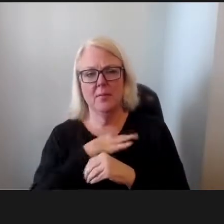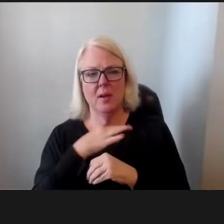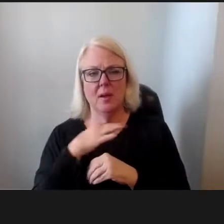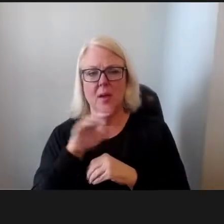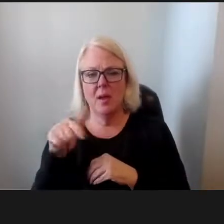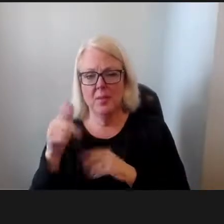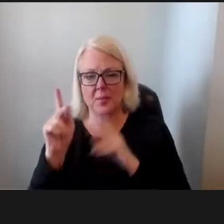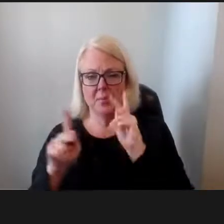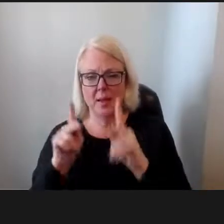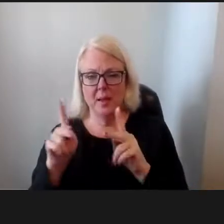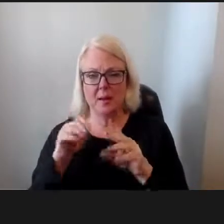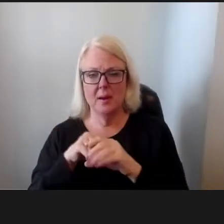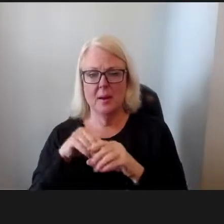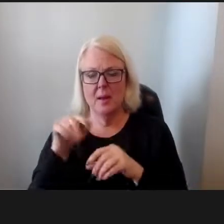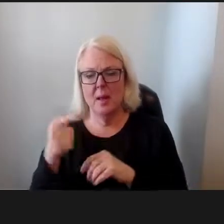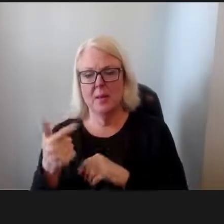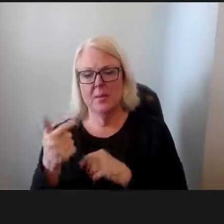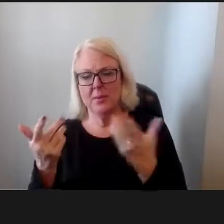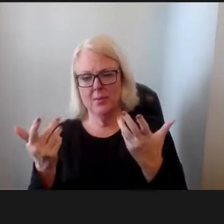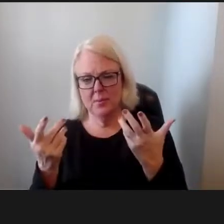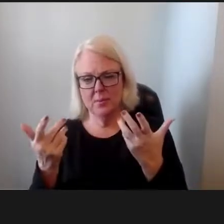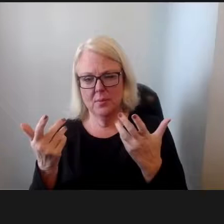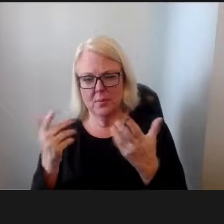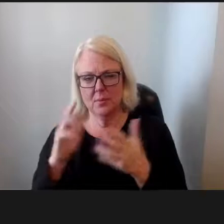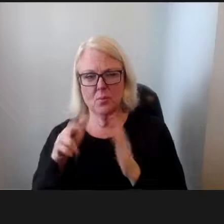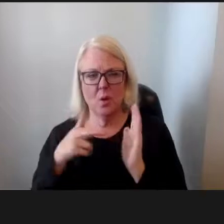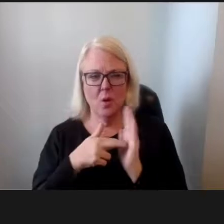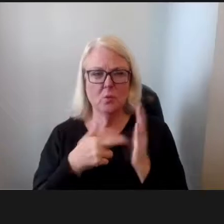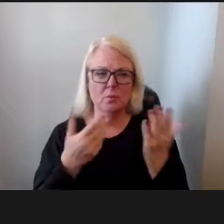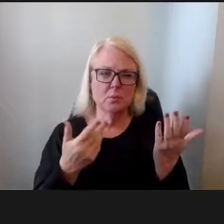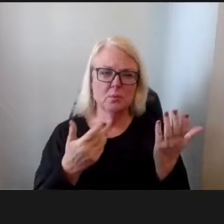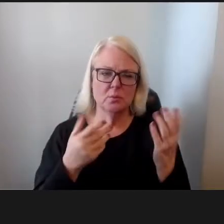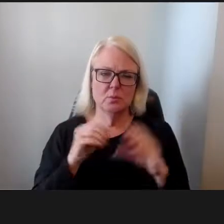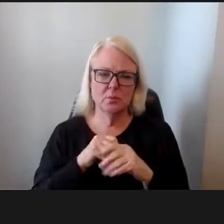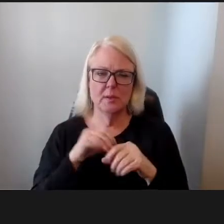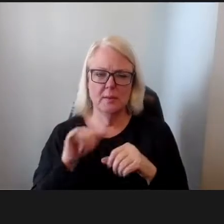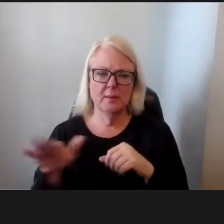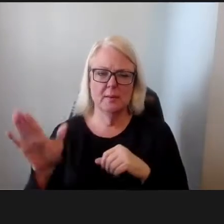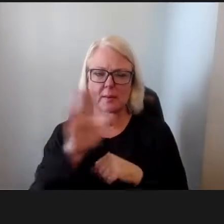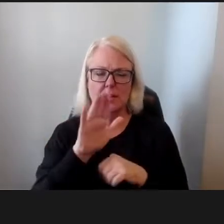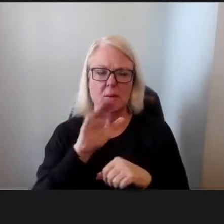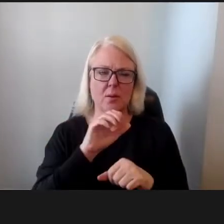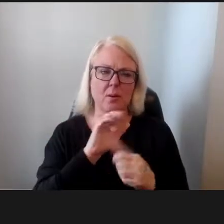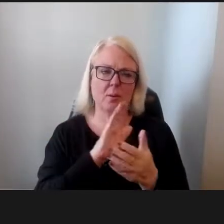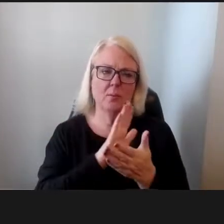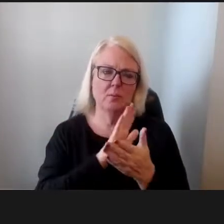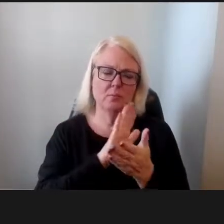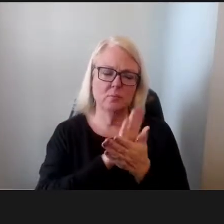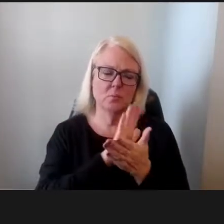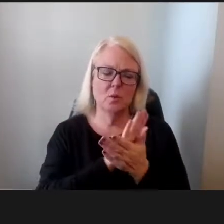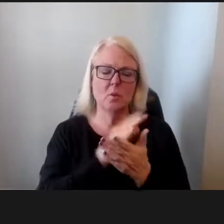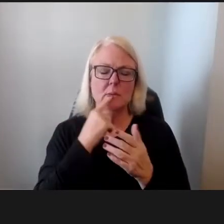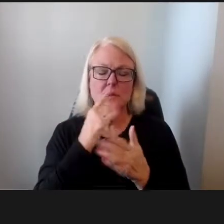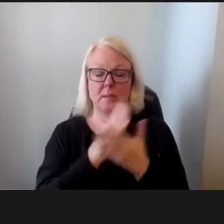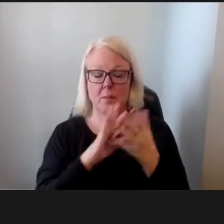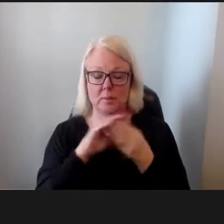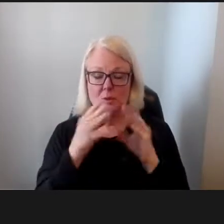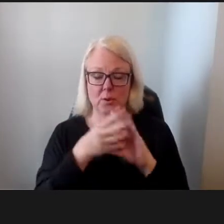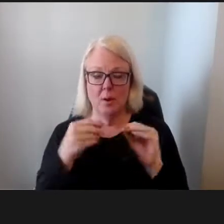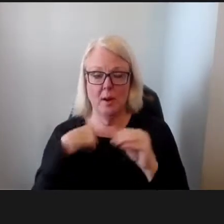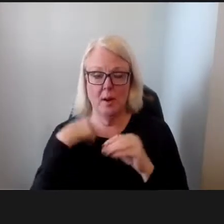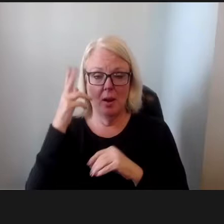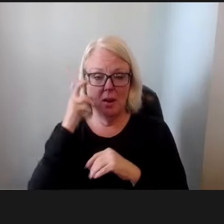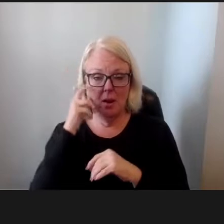other people in other roles in their institutions. Some of the stories I've heard